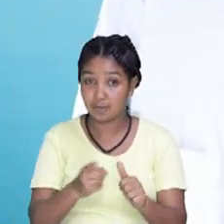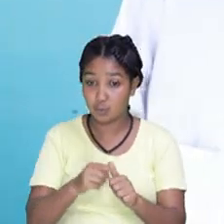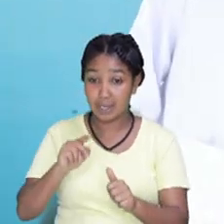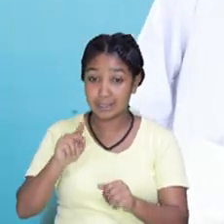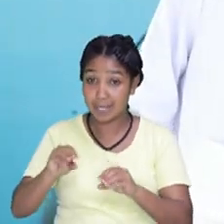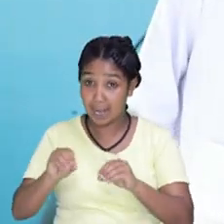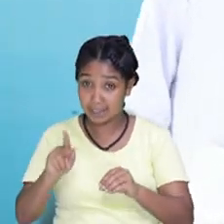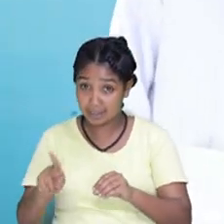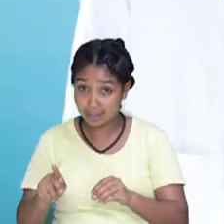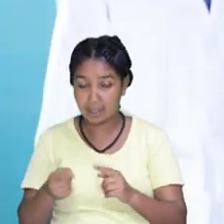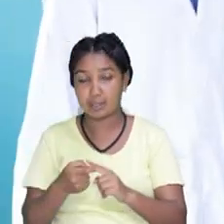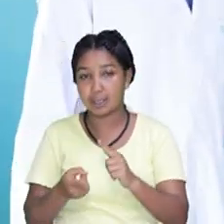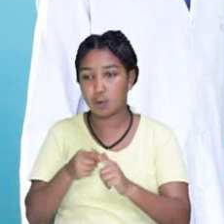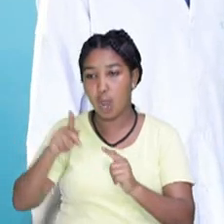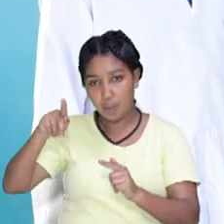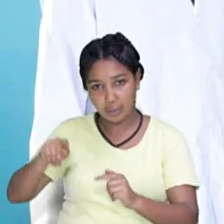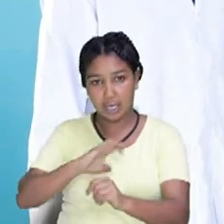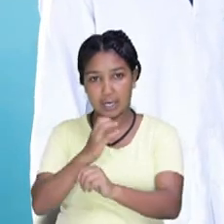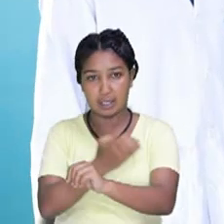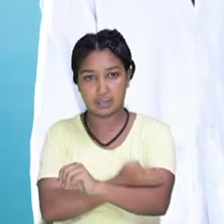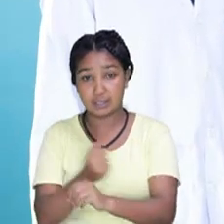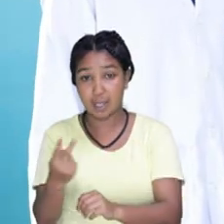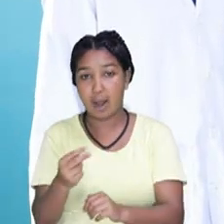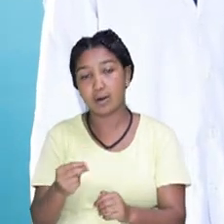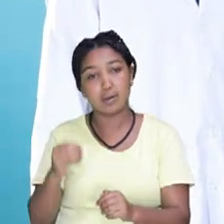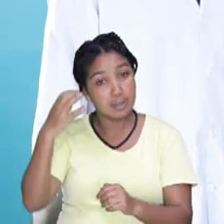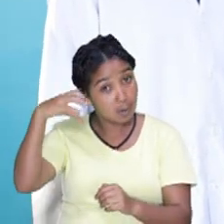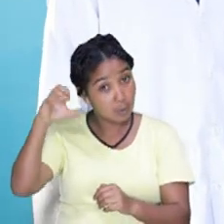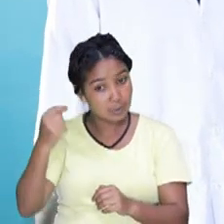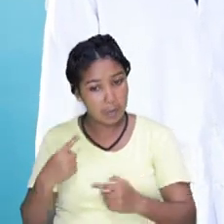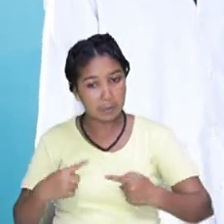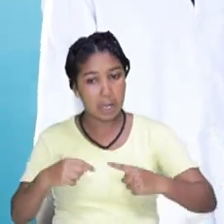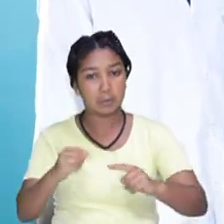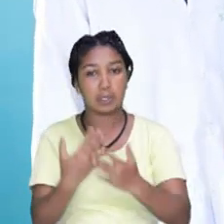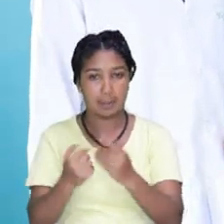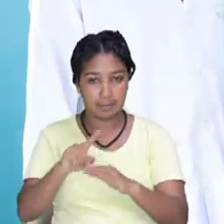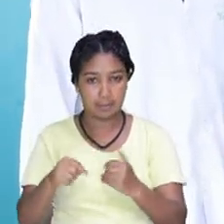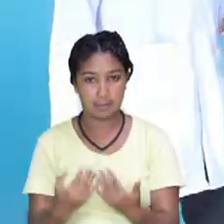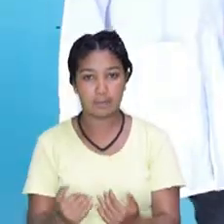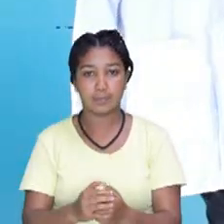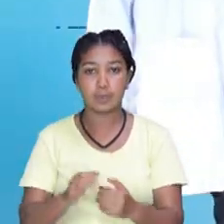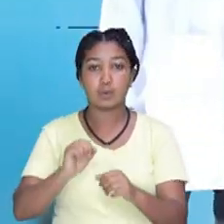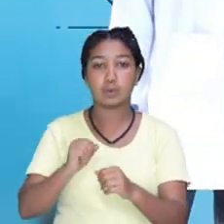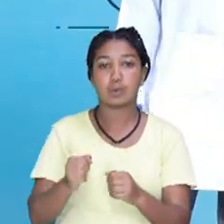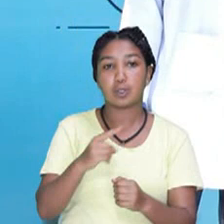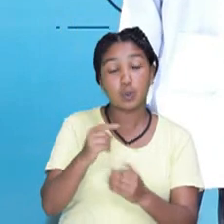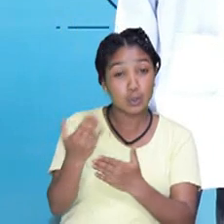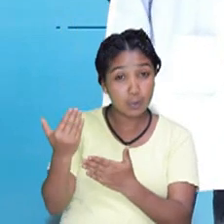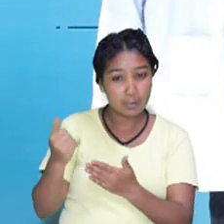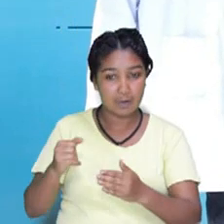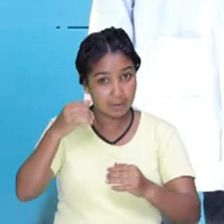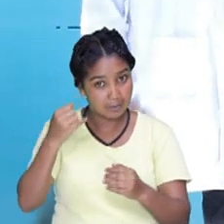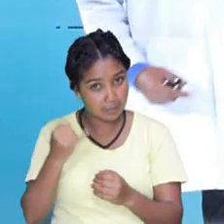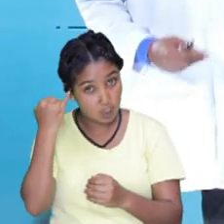kinetic energy and potential energy. These are the concepts that we are trying to deal. So, students, from your